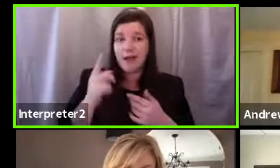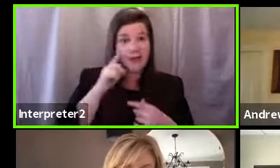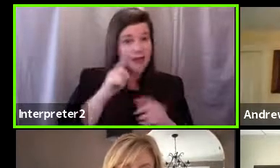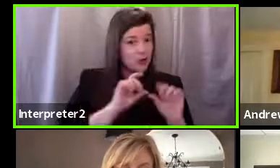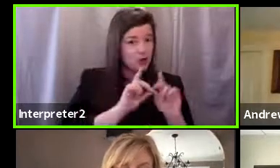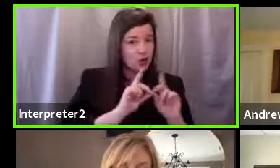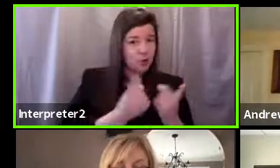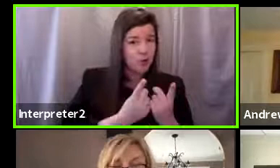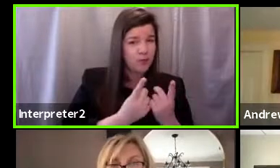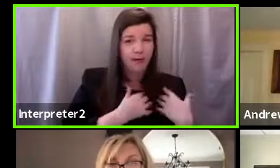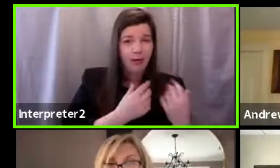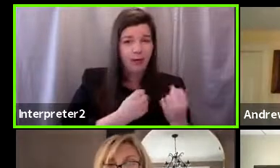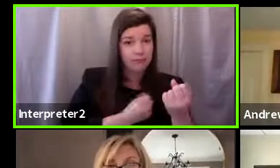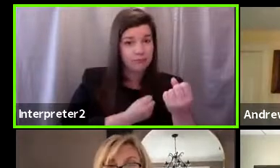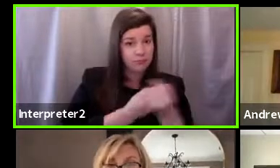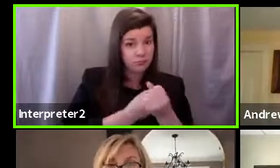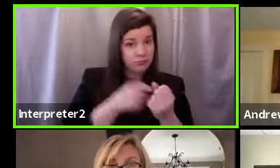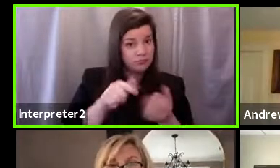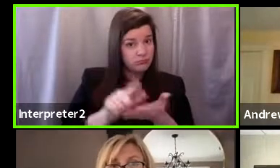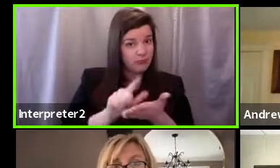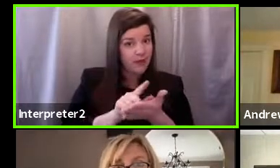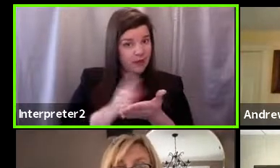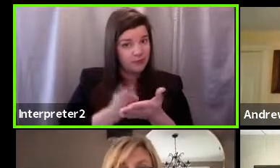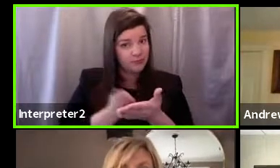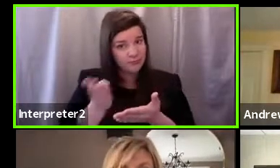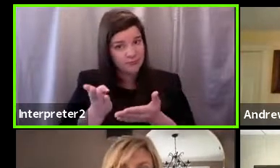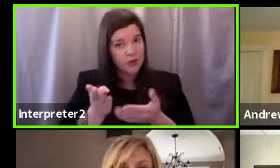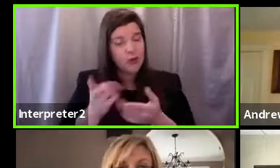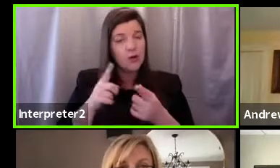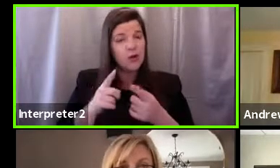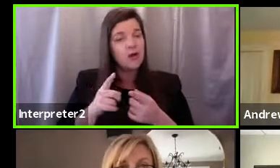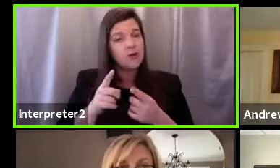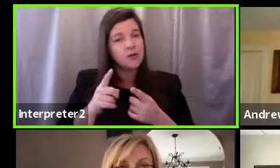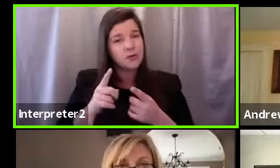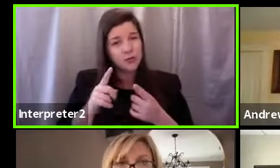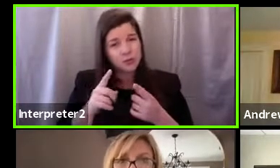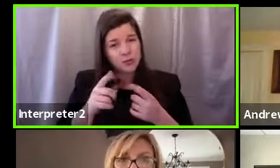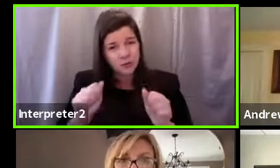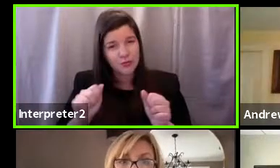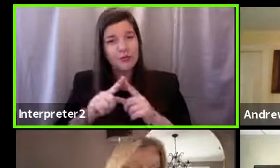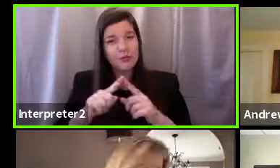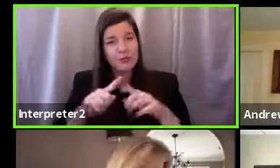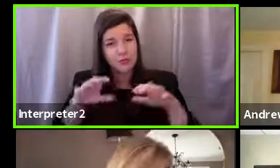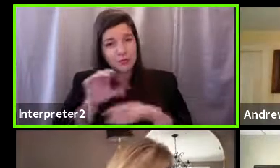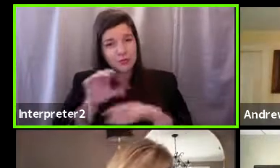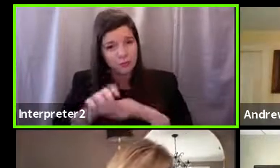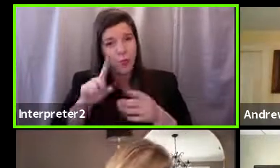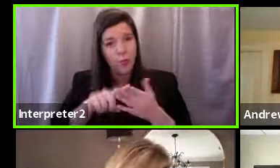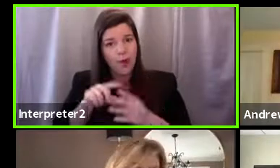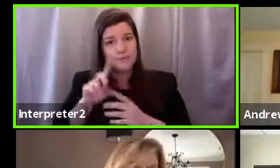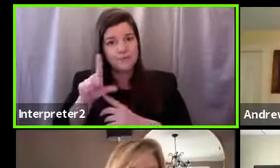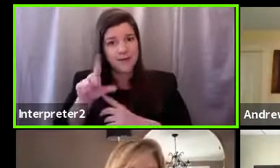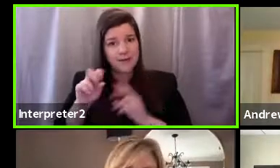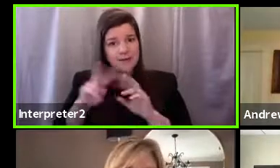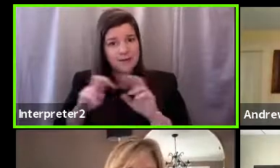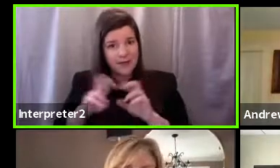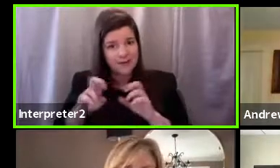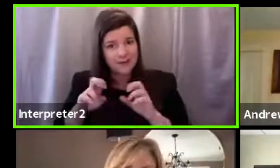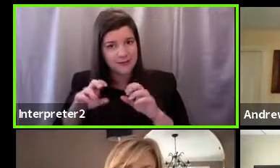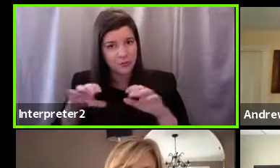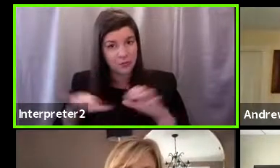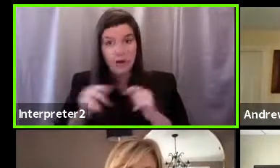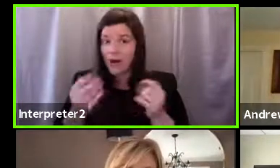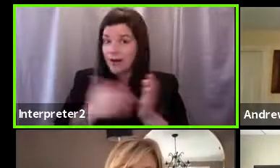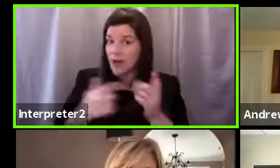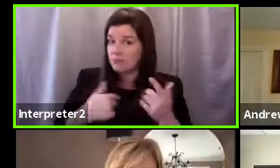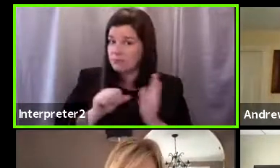to more or less do what the DLS analyst is recommending, which we do concur with, by the way, is to